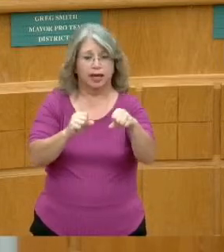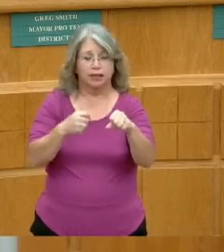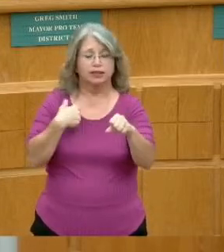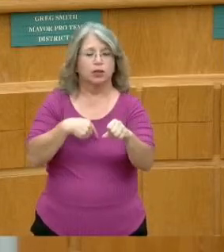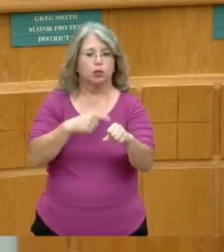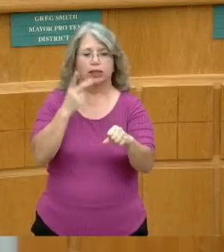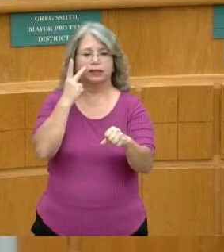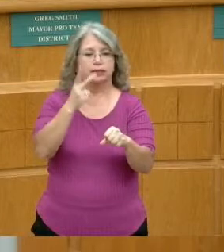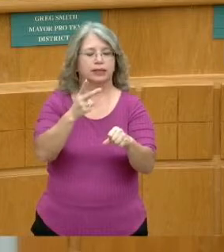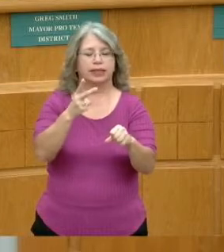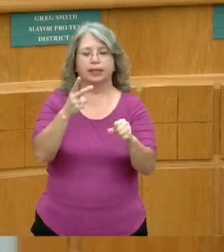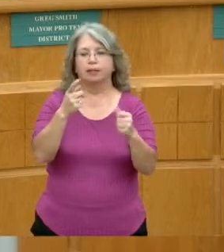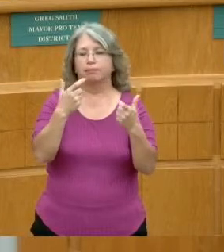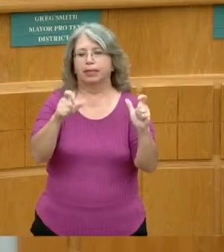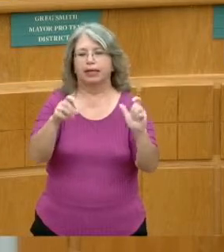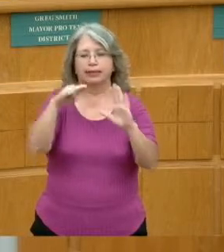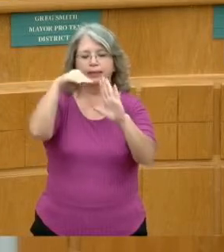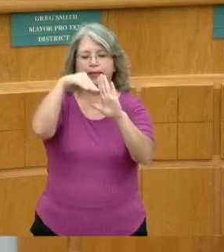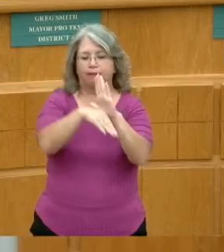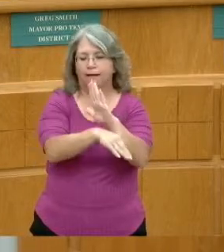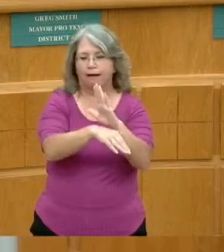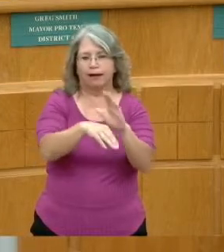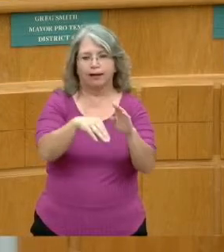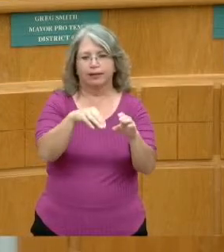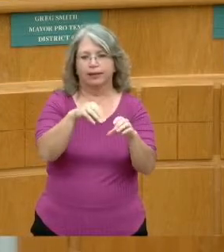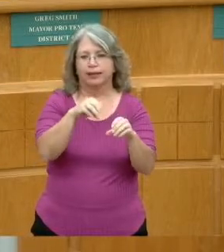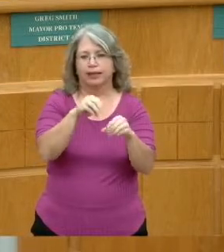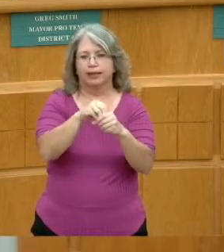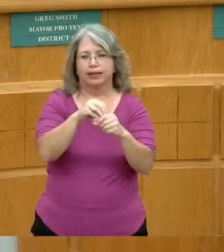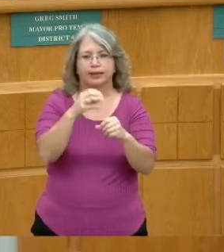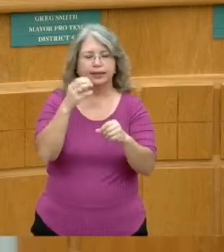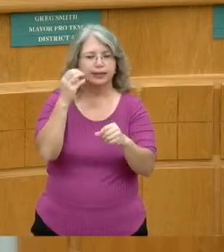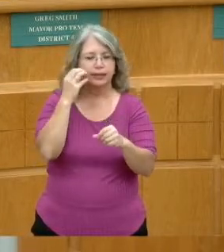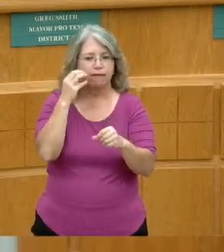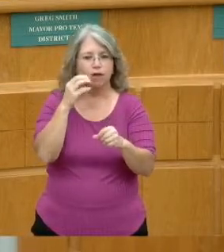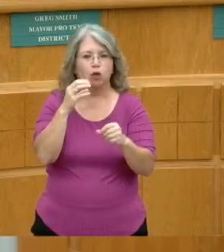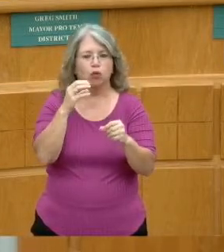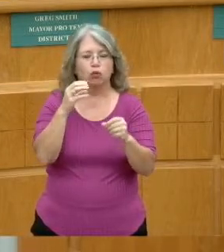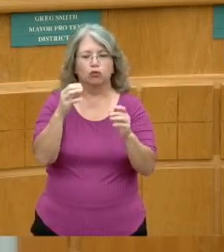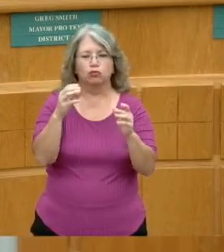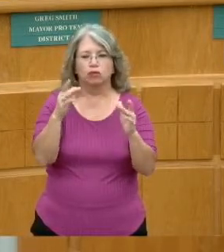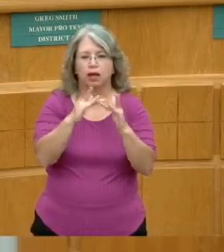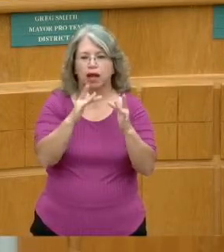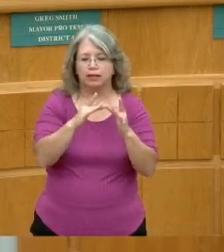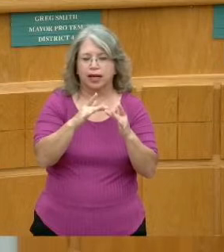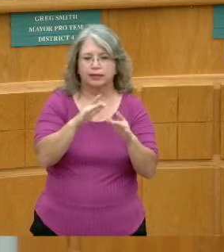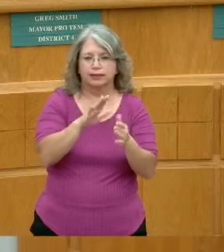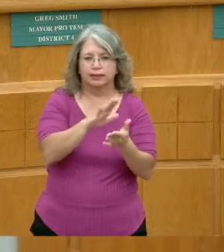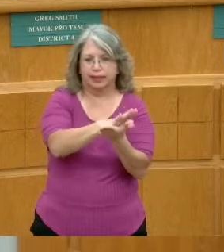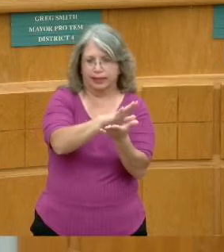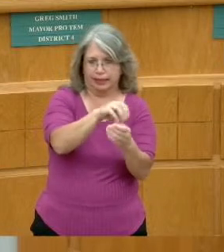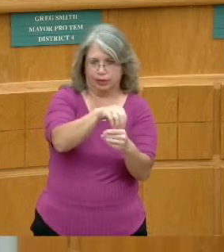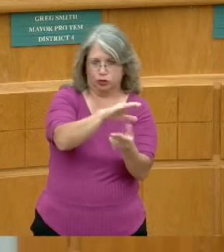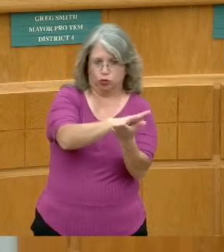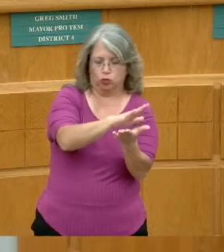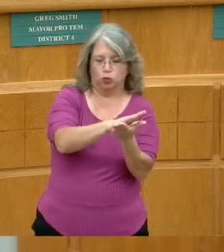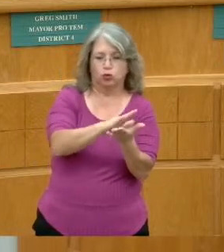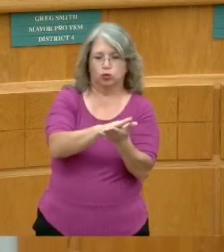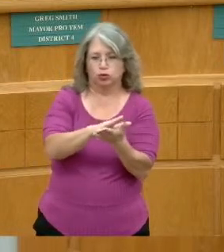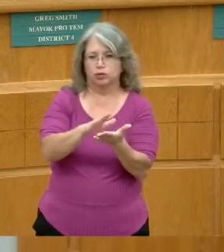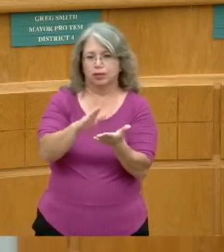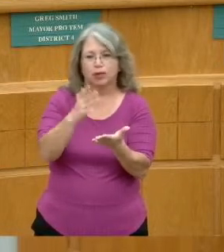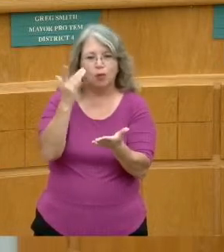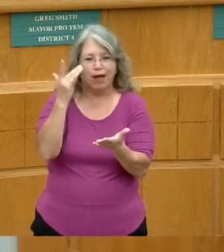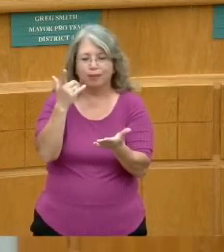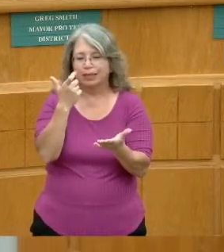aren't in session, and it makes a lot of sense, but it's making sure that this works, and what does it look like? The reason